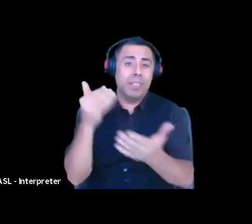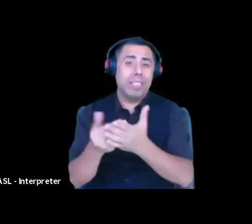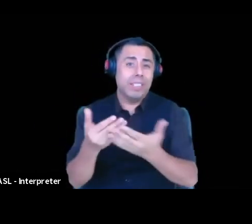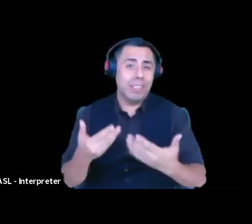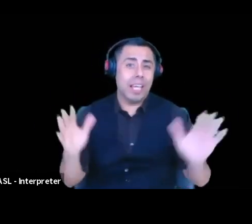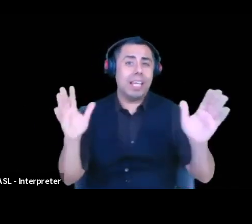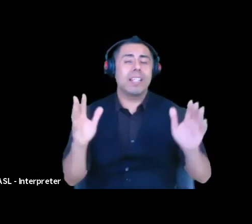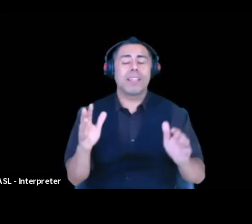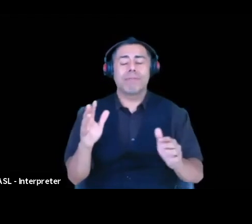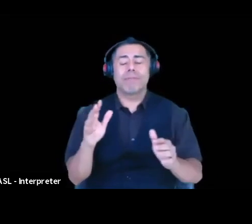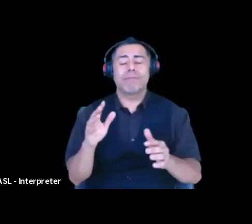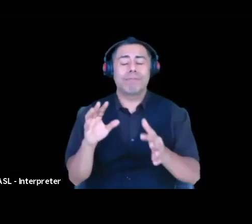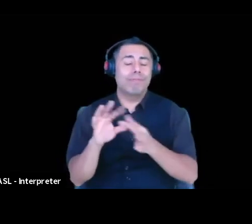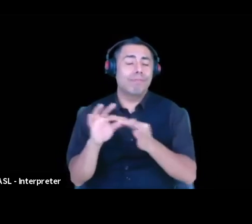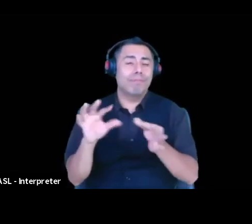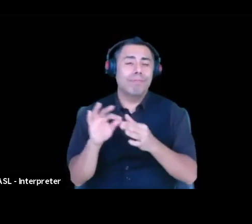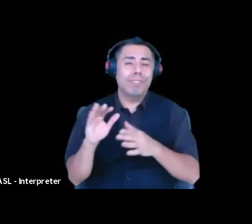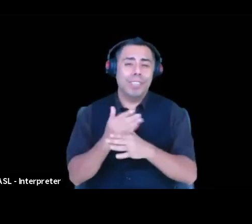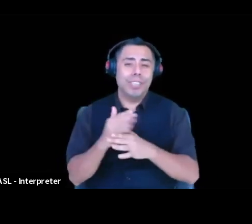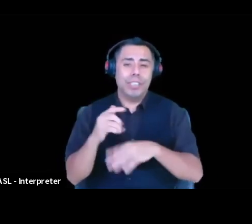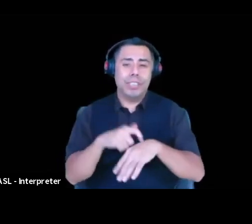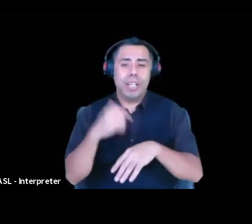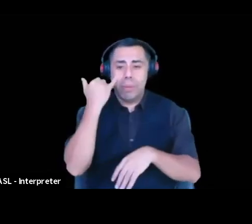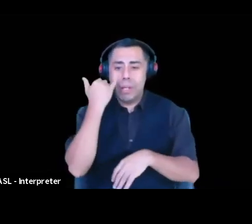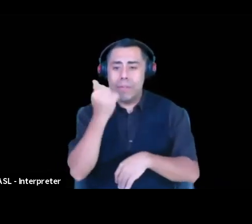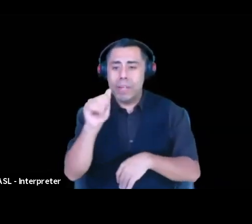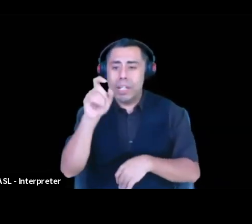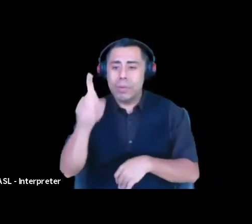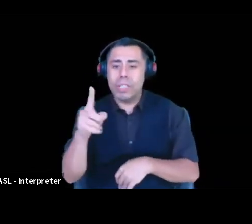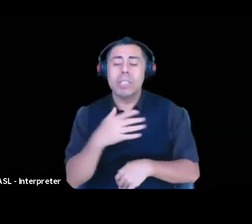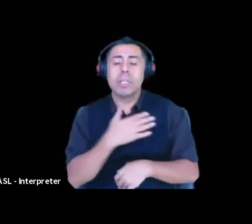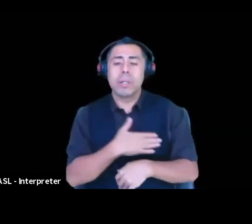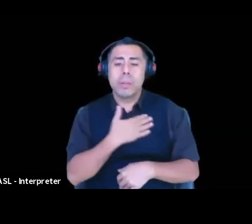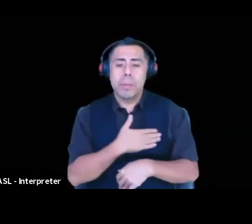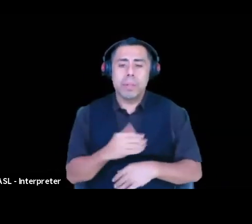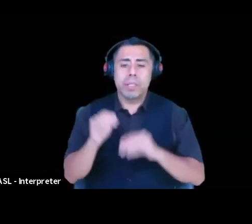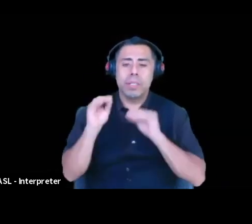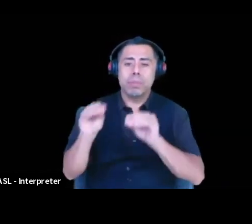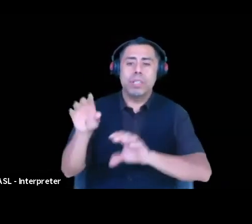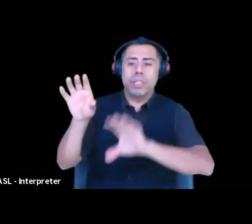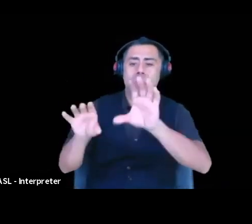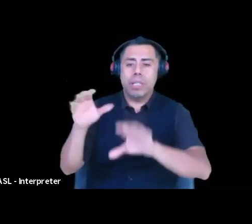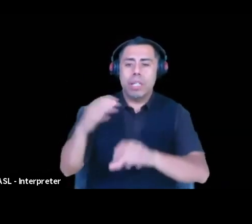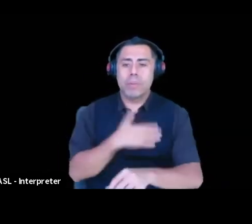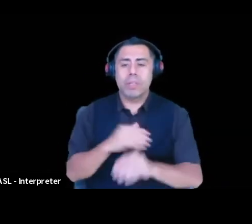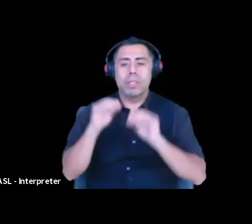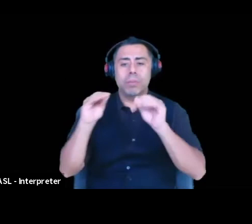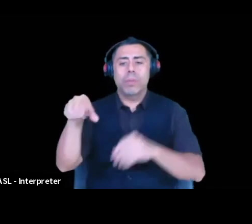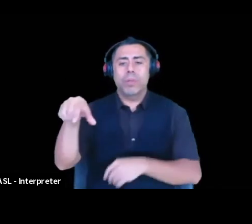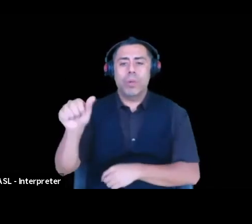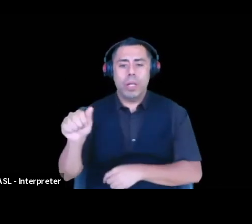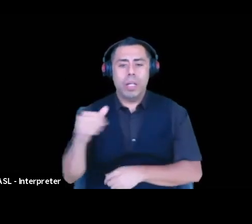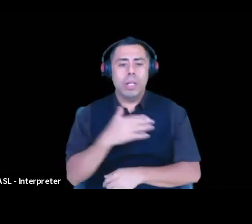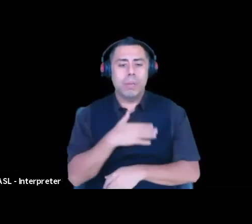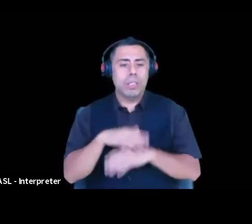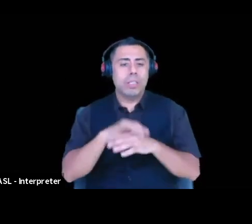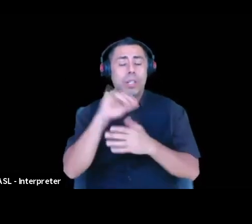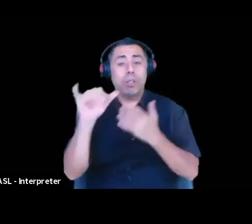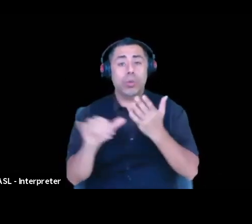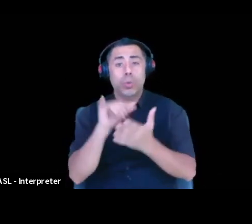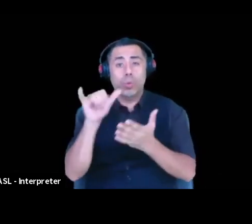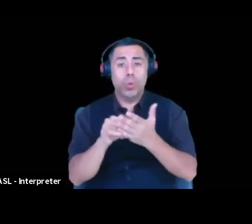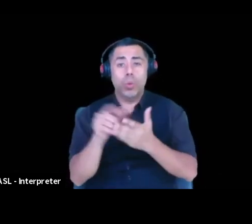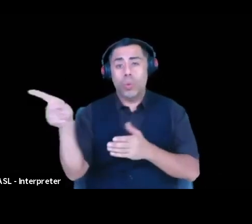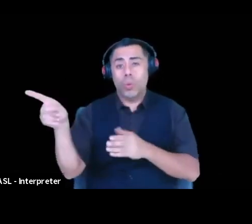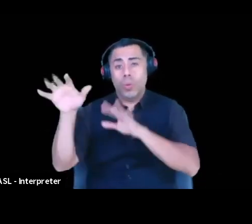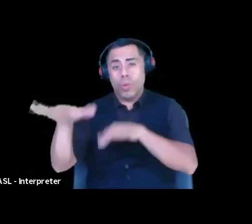time. So if you have questions, please put them in the chat, put them in the QA, put them in the chat on YouTube, and someone from TCG will send them over to me